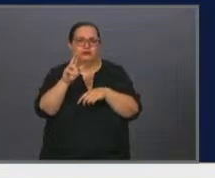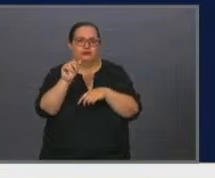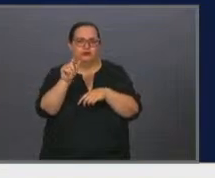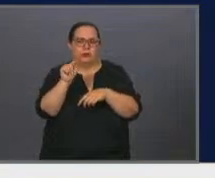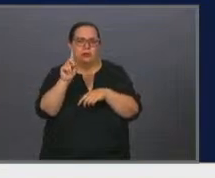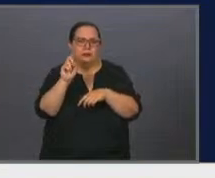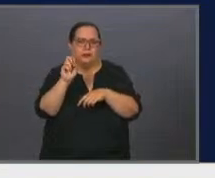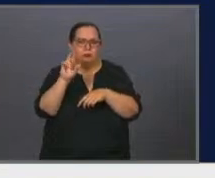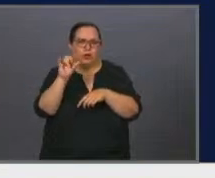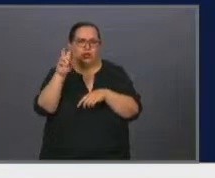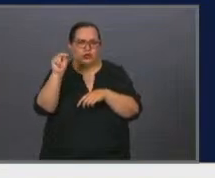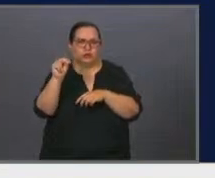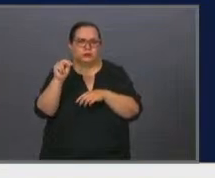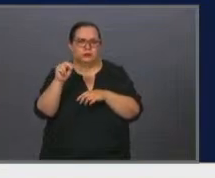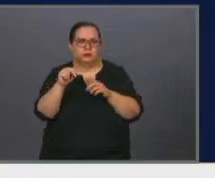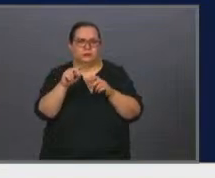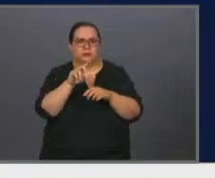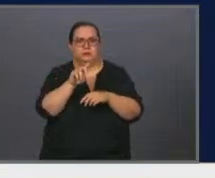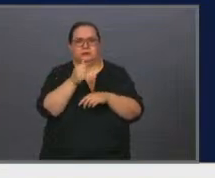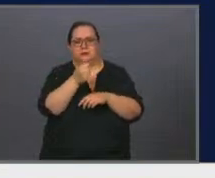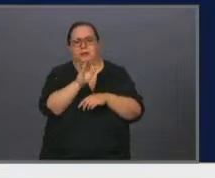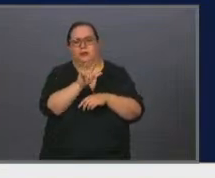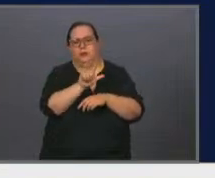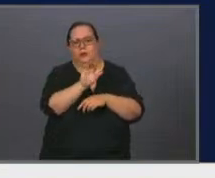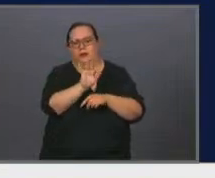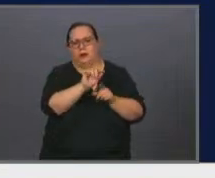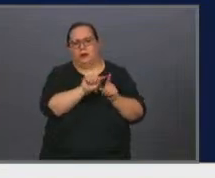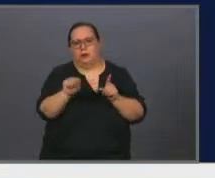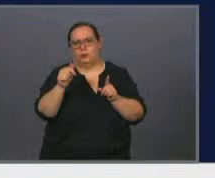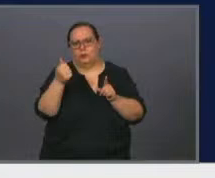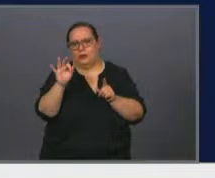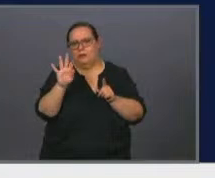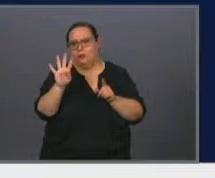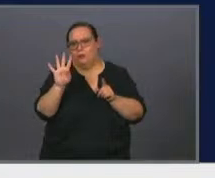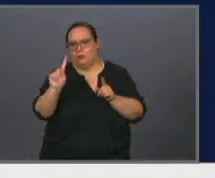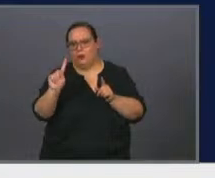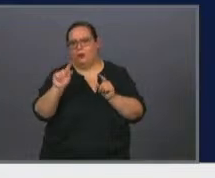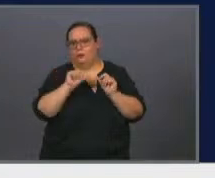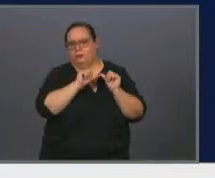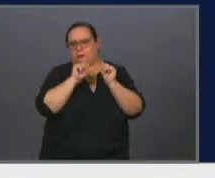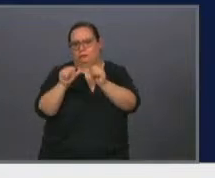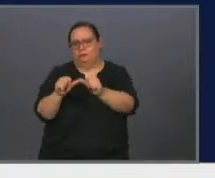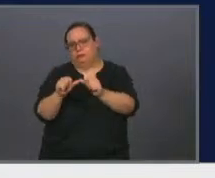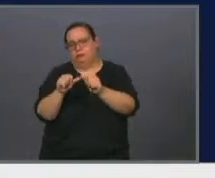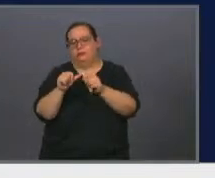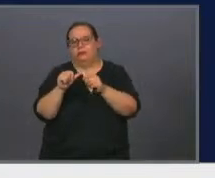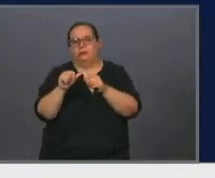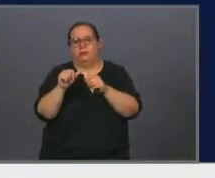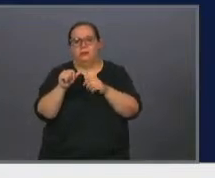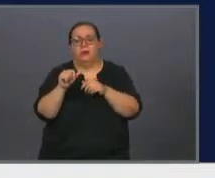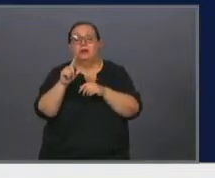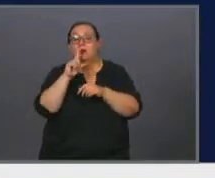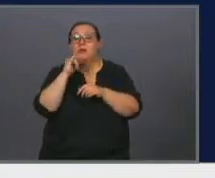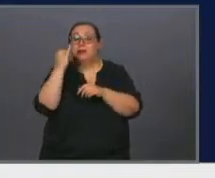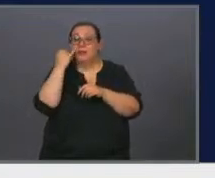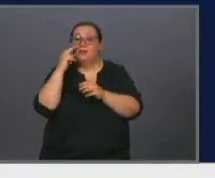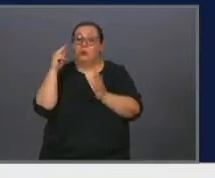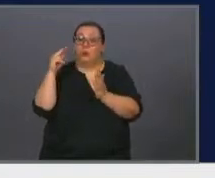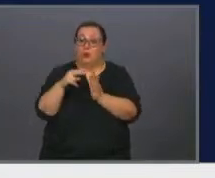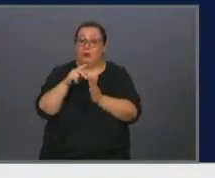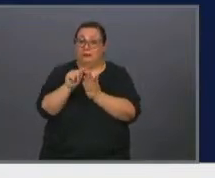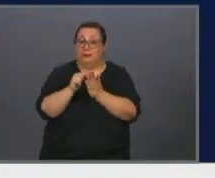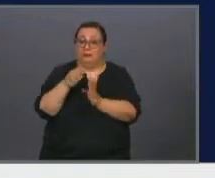lasting 12 years from 29 to 41, arguably. And if you look at the run-up to it, there was